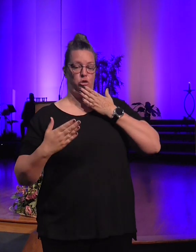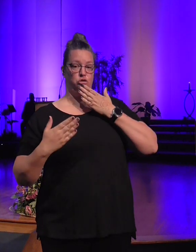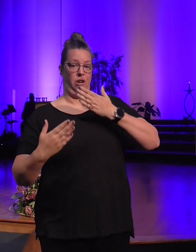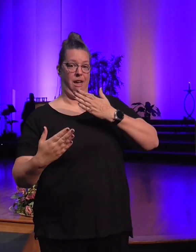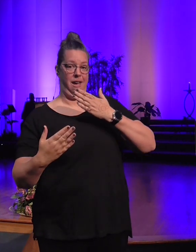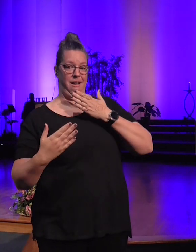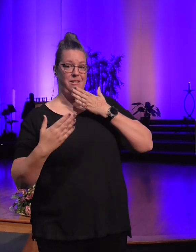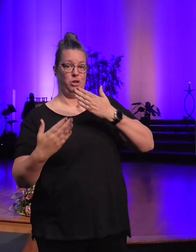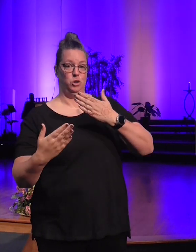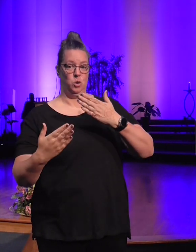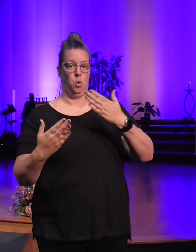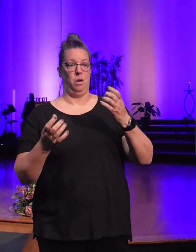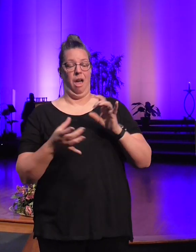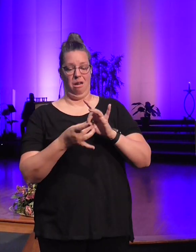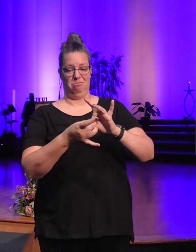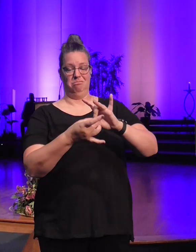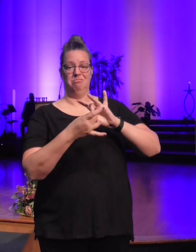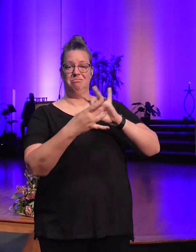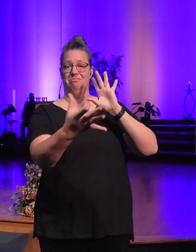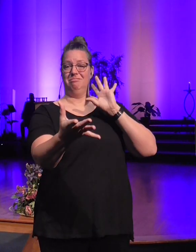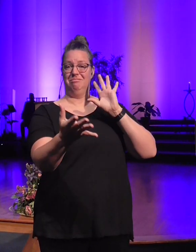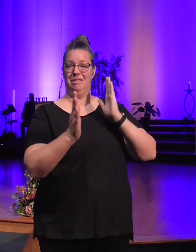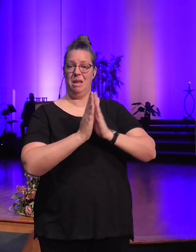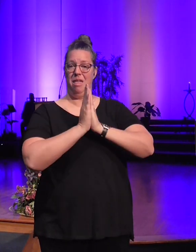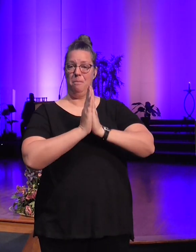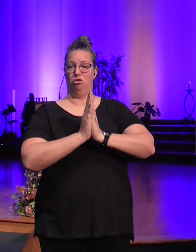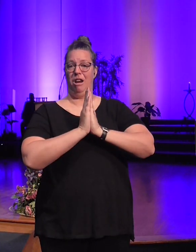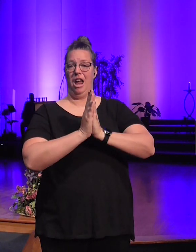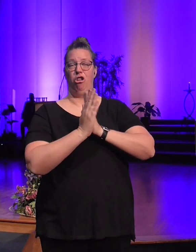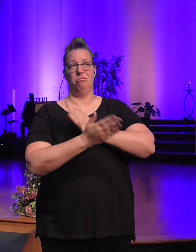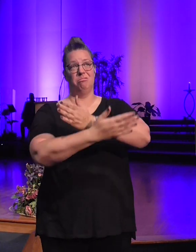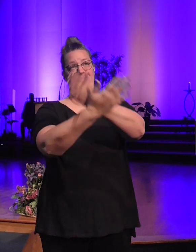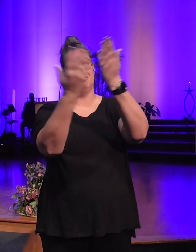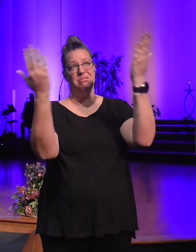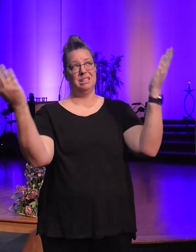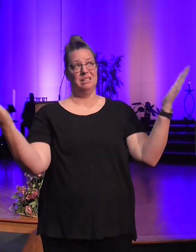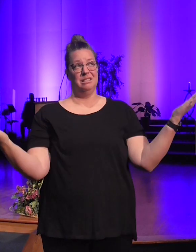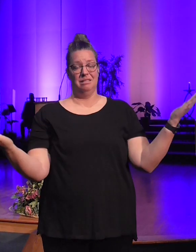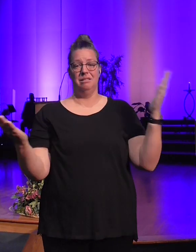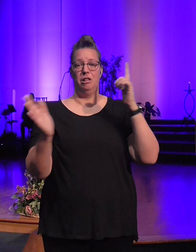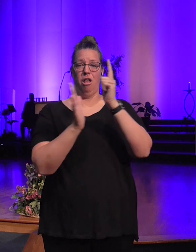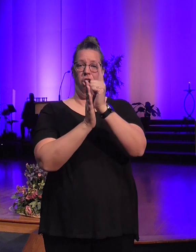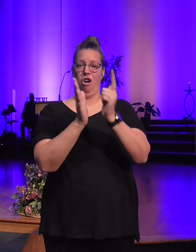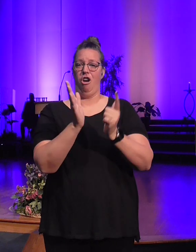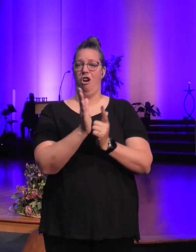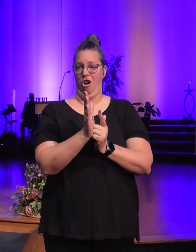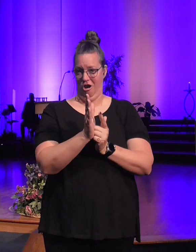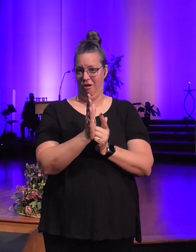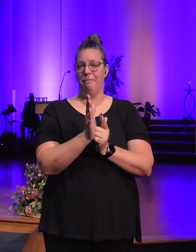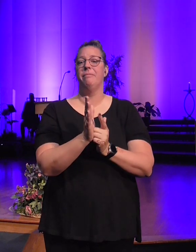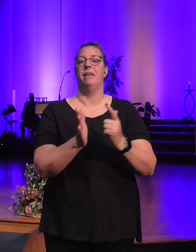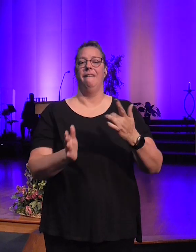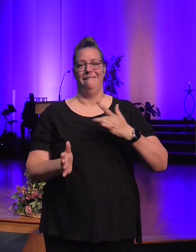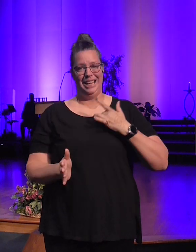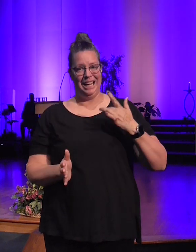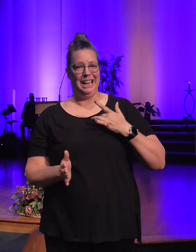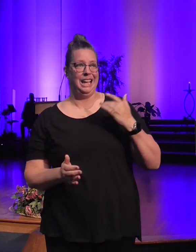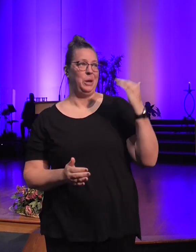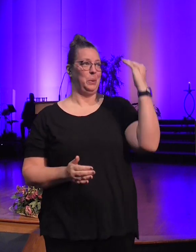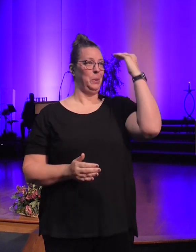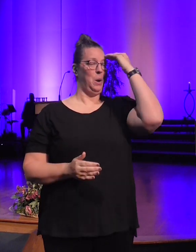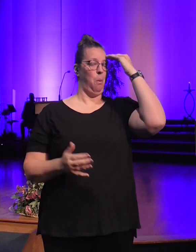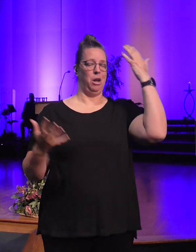I joyfully release this prayer into that all-creative law, feeling and knowing that it is